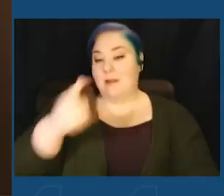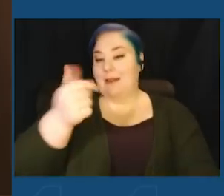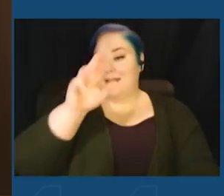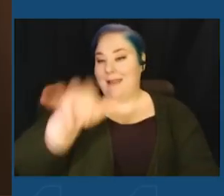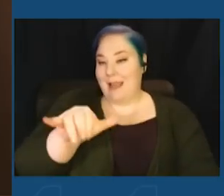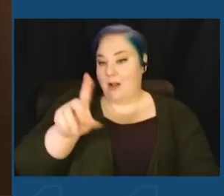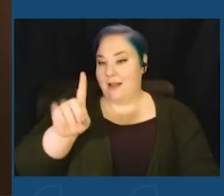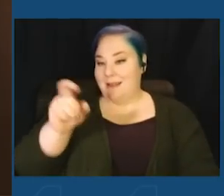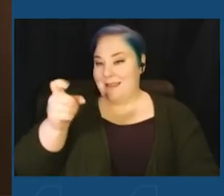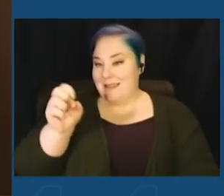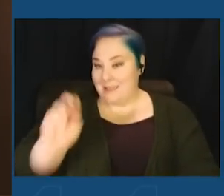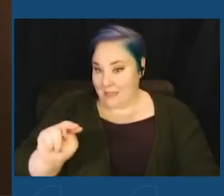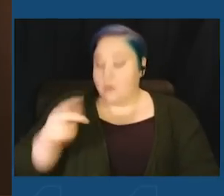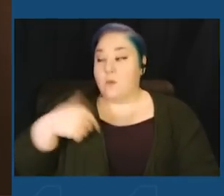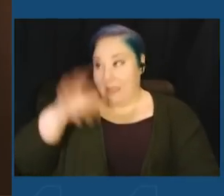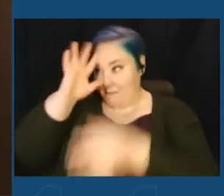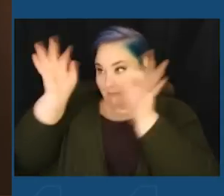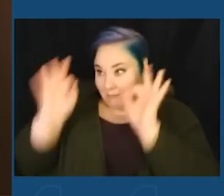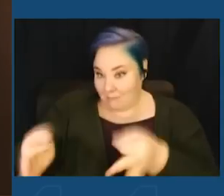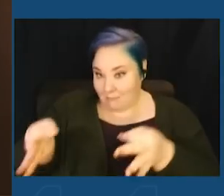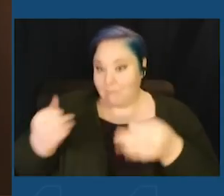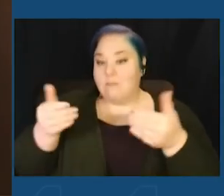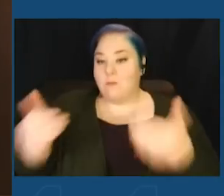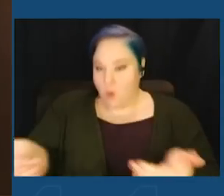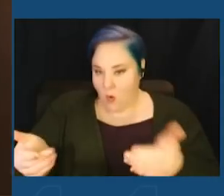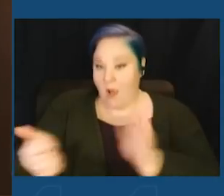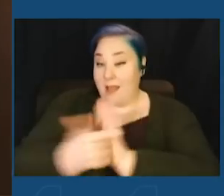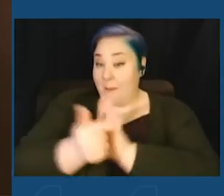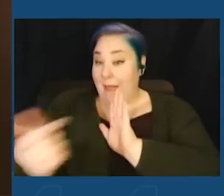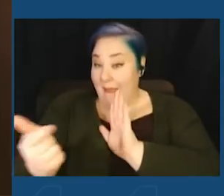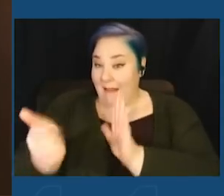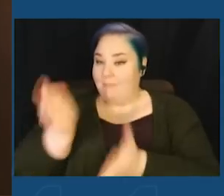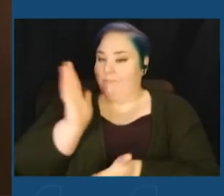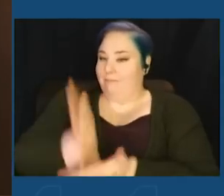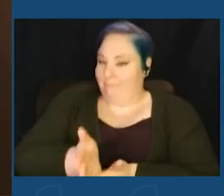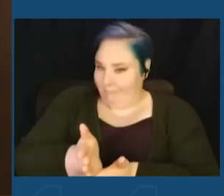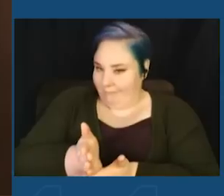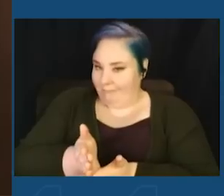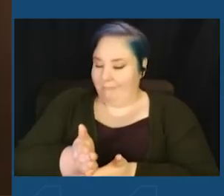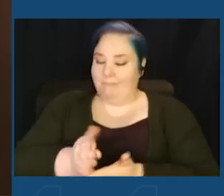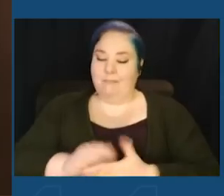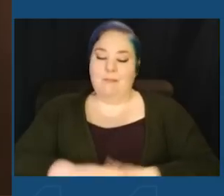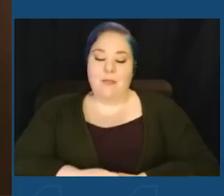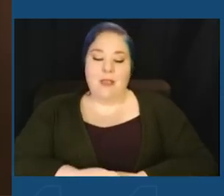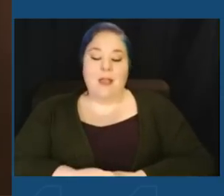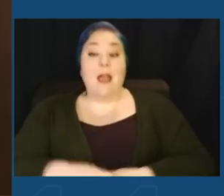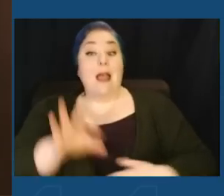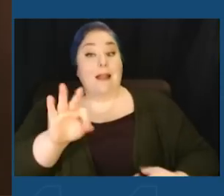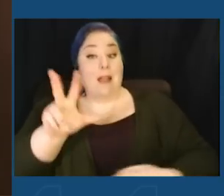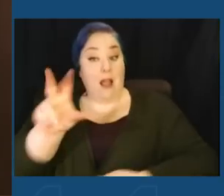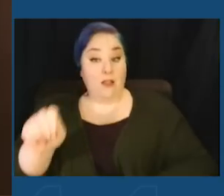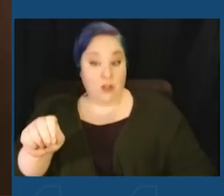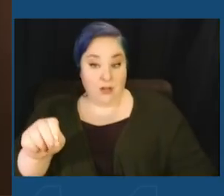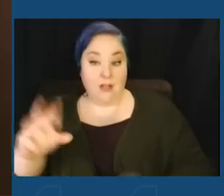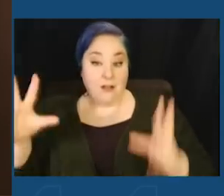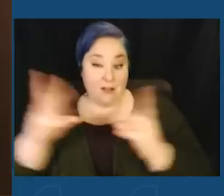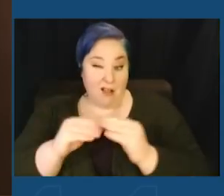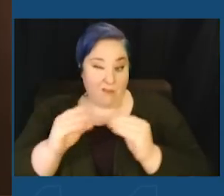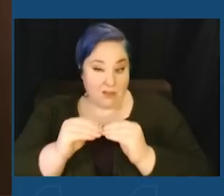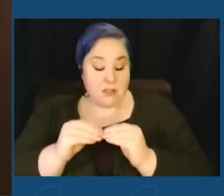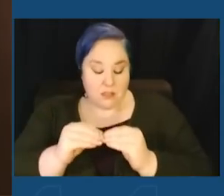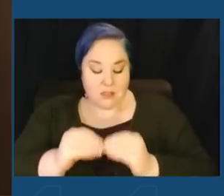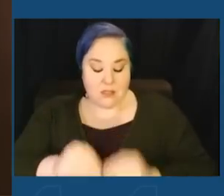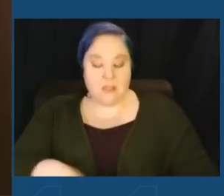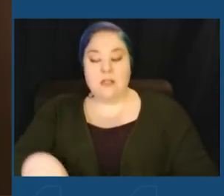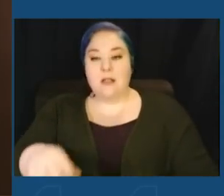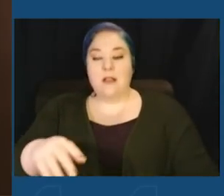the driving ban for the town of West Seneca. As I noted at the 9:30 press conference, the Erie County Department of